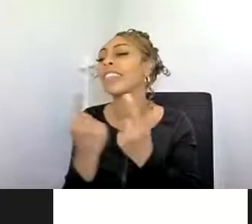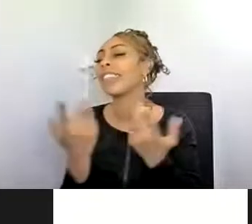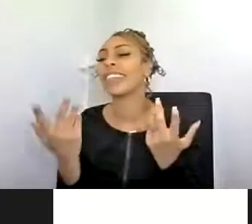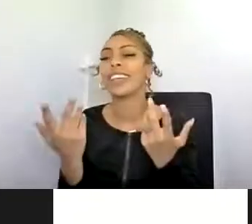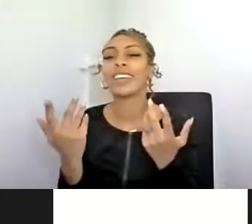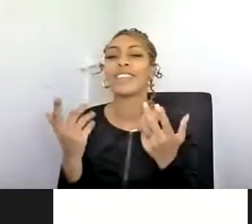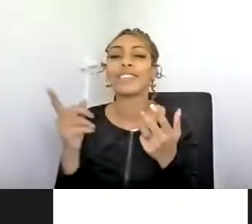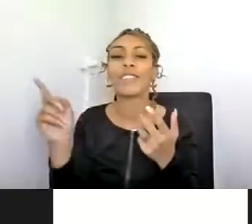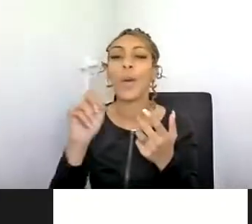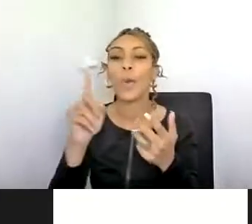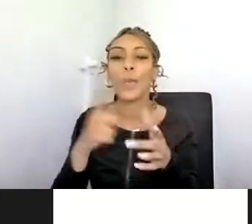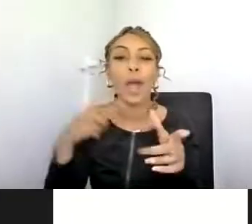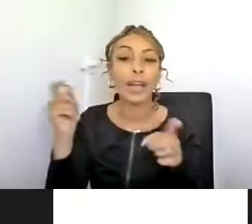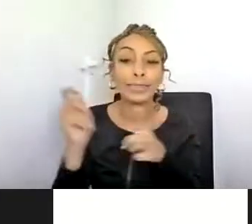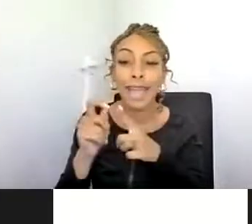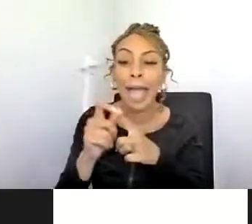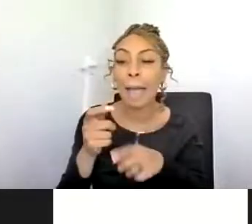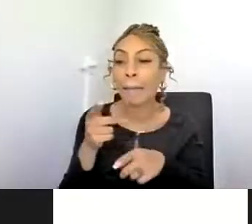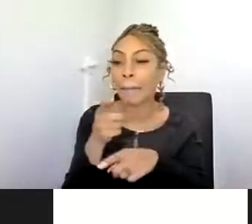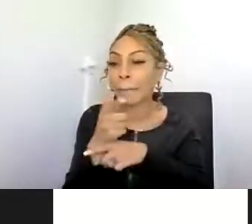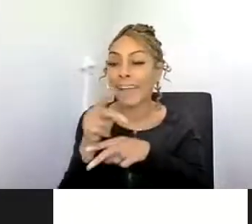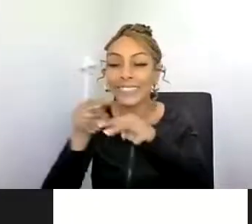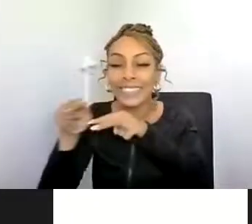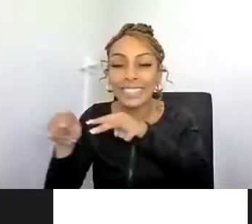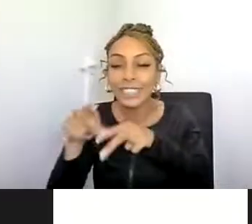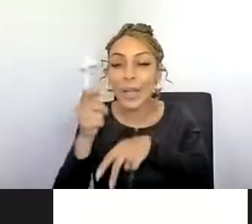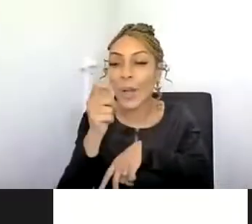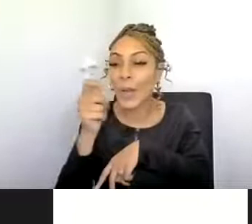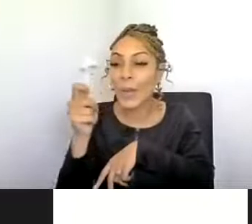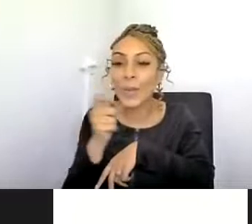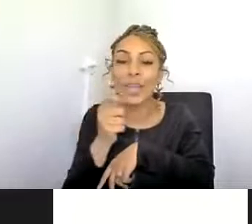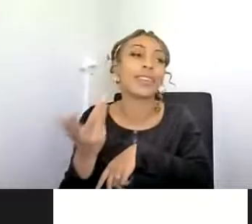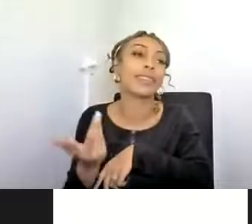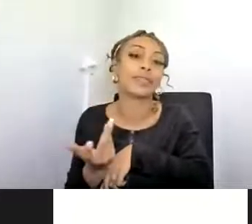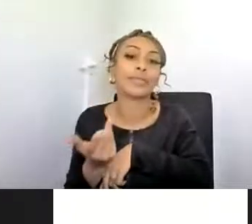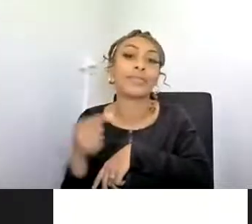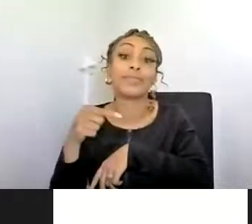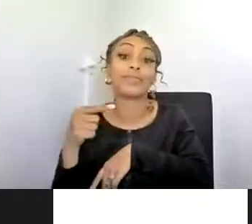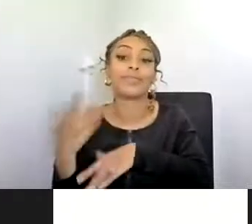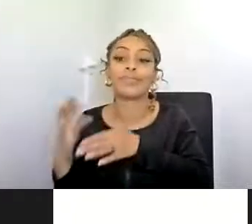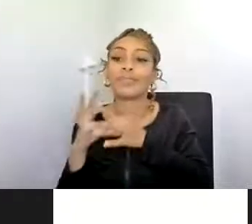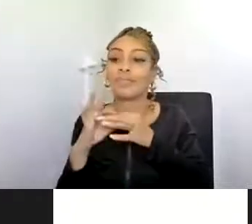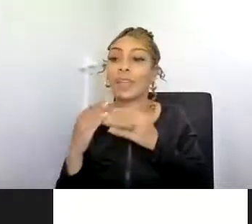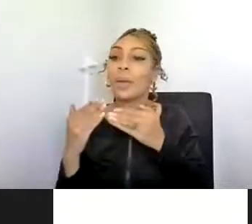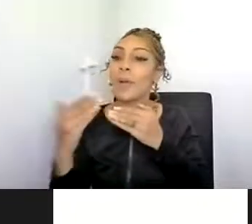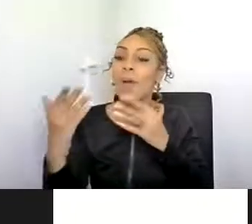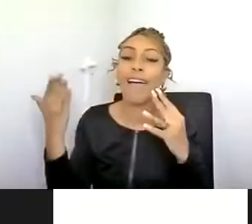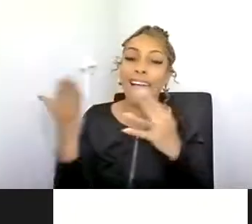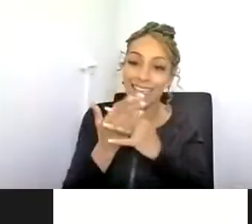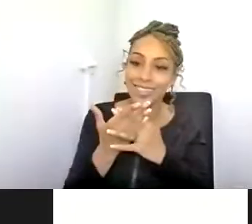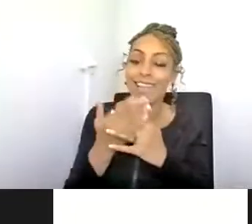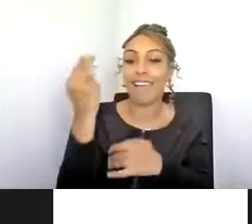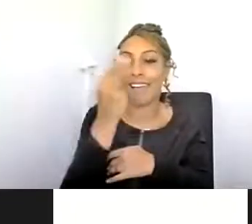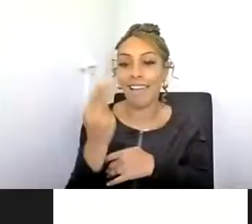over WhatsApp and did video and so on. But it was very much about giving access to artists that